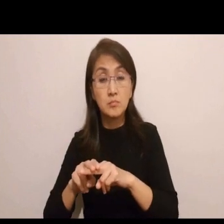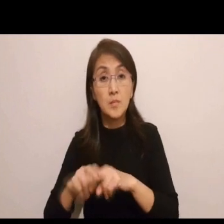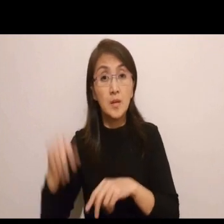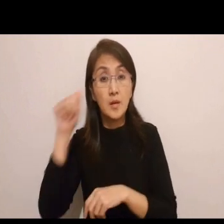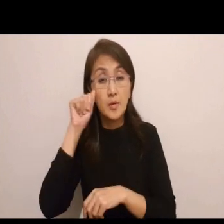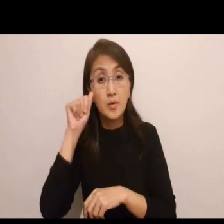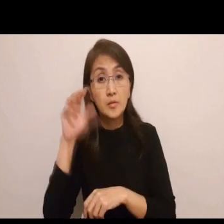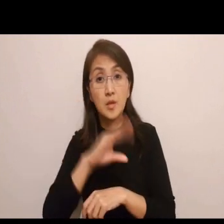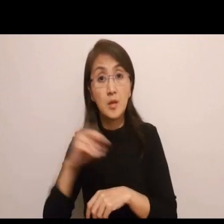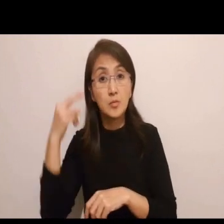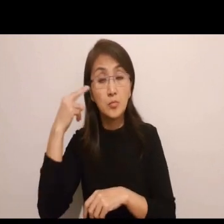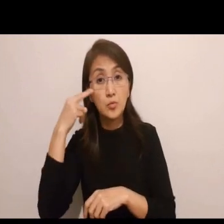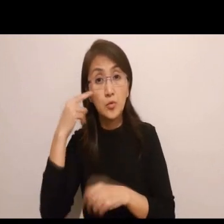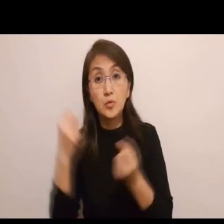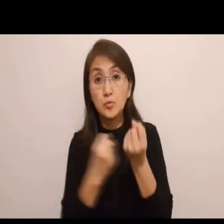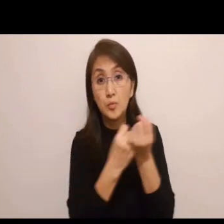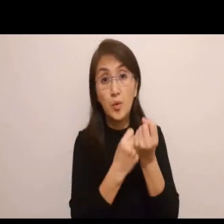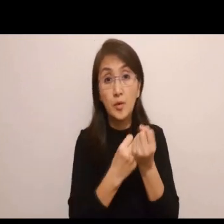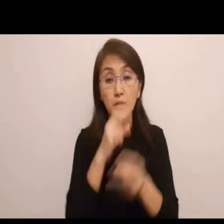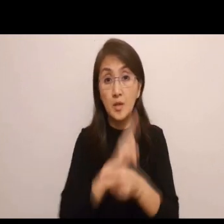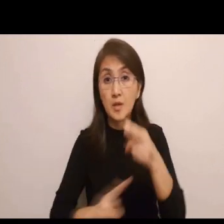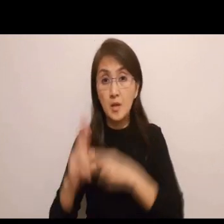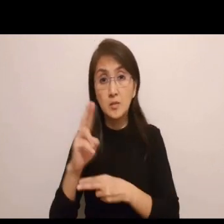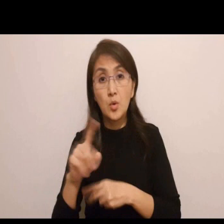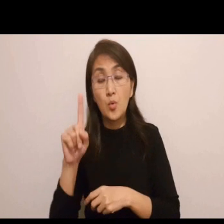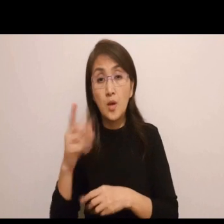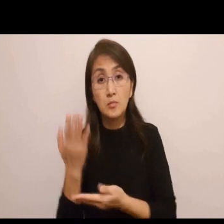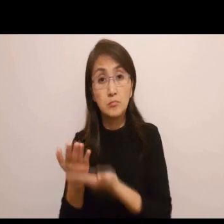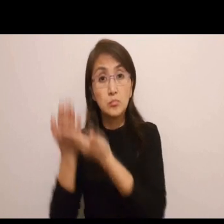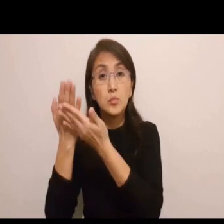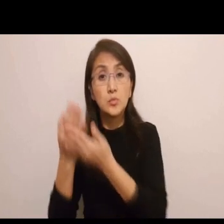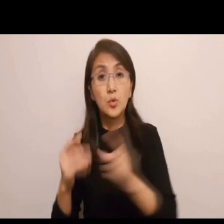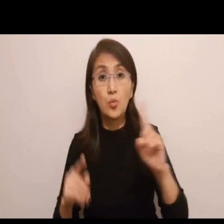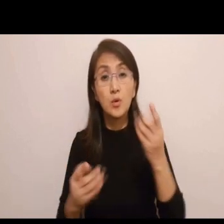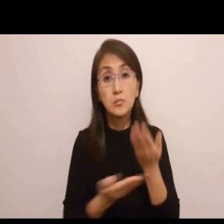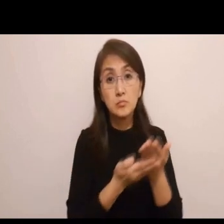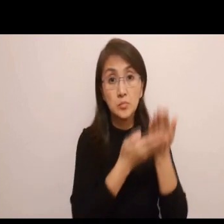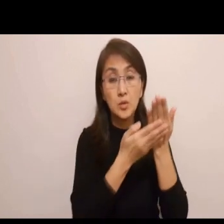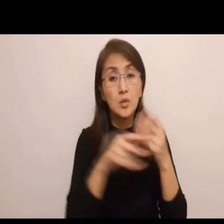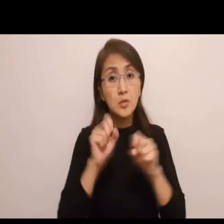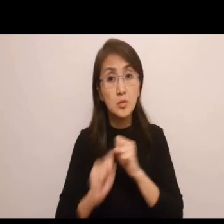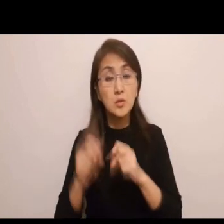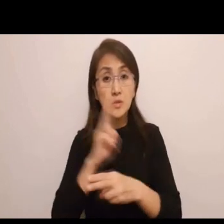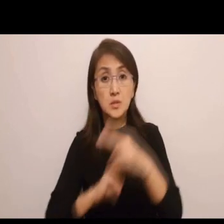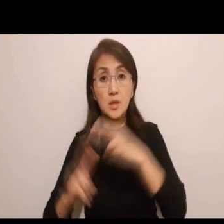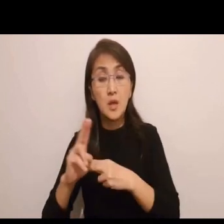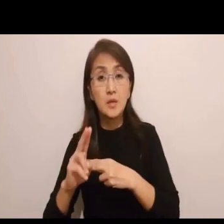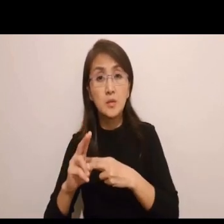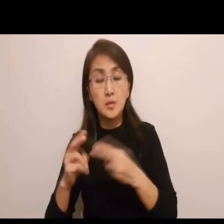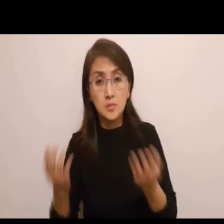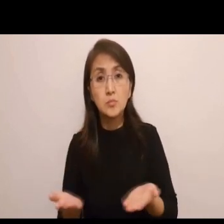to sit on. Meanwhile, Aaron and Hur supported his hands, one on one side and one on the